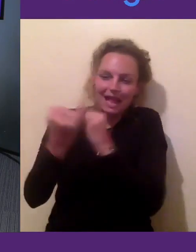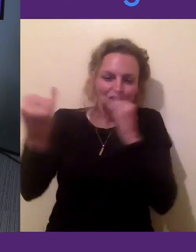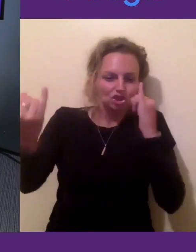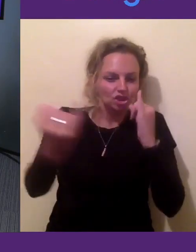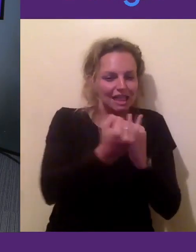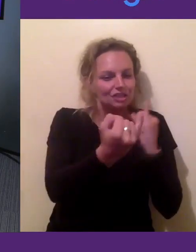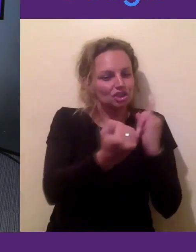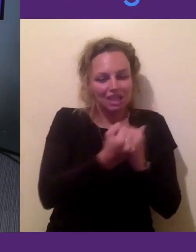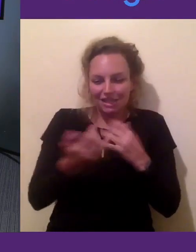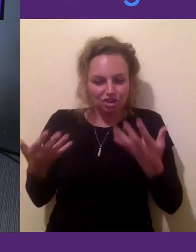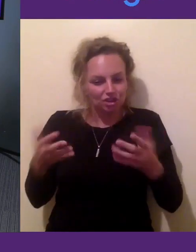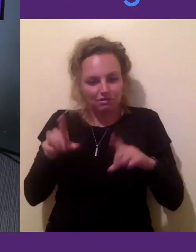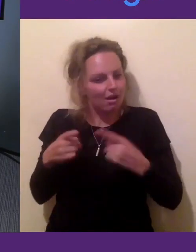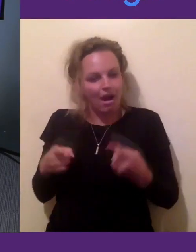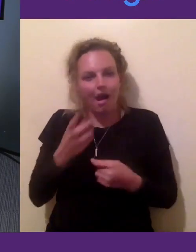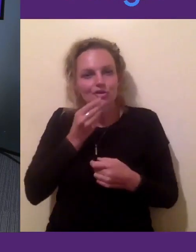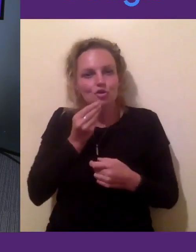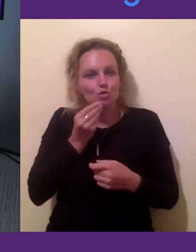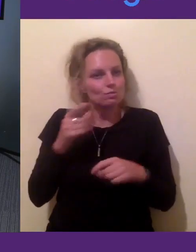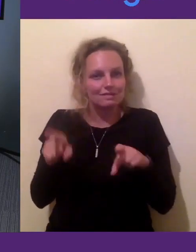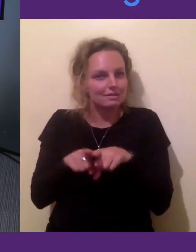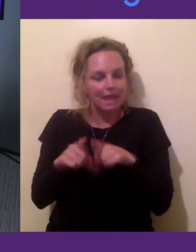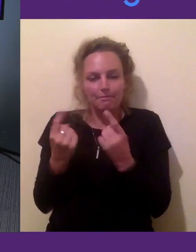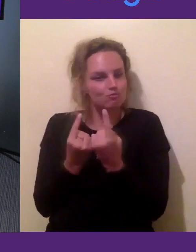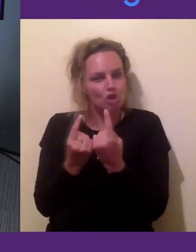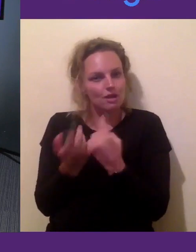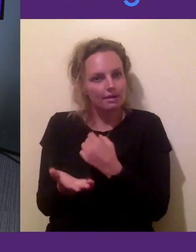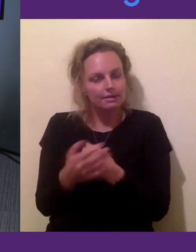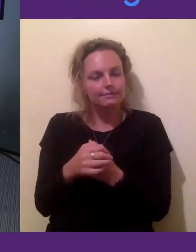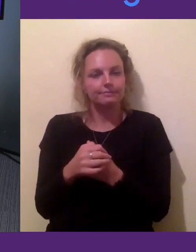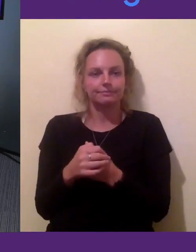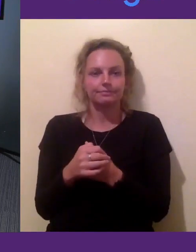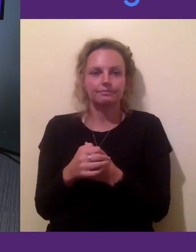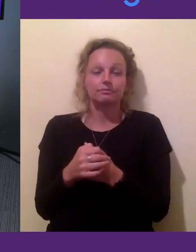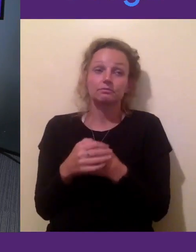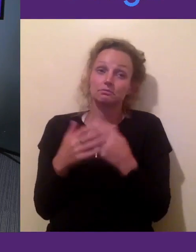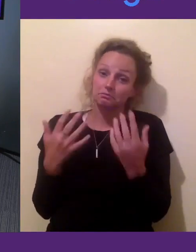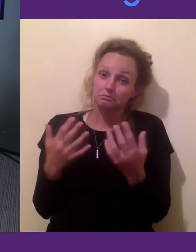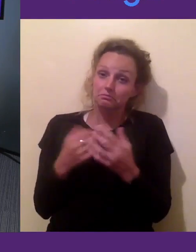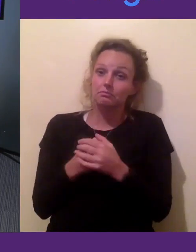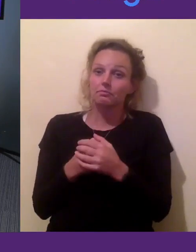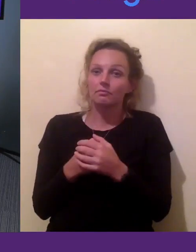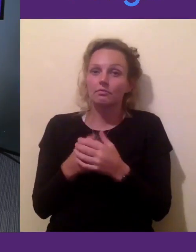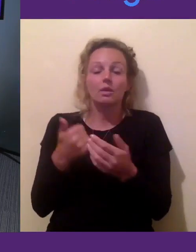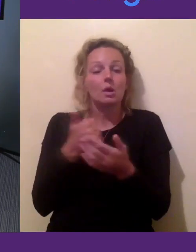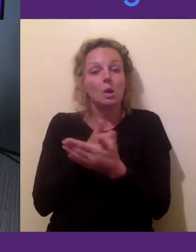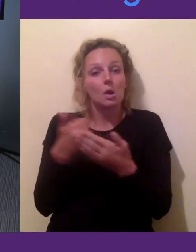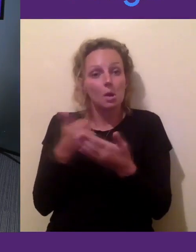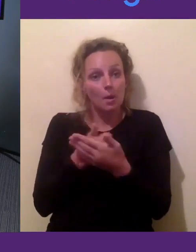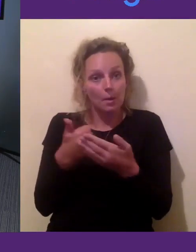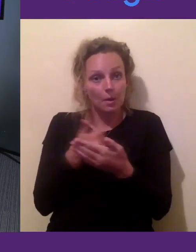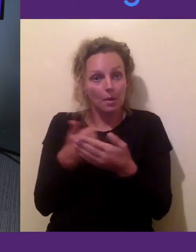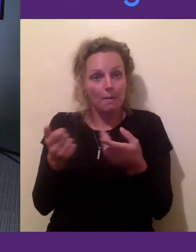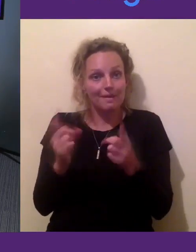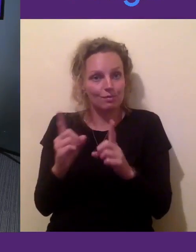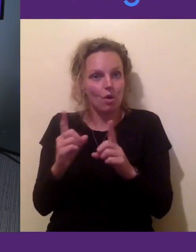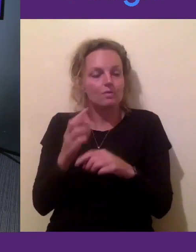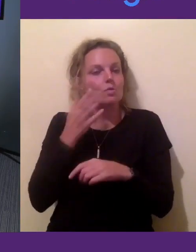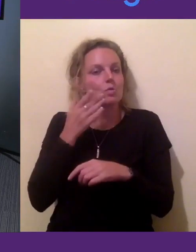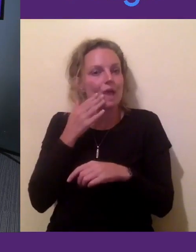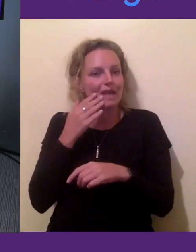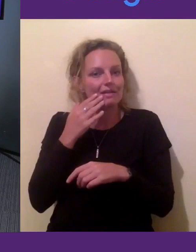example? Well, one of the most common ones for that is obviously once you hit the neurodiverse space.